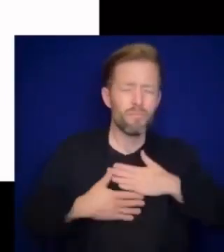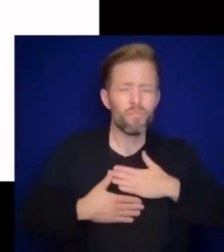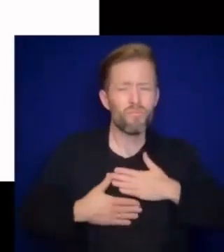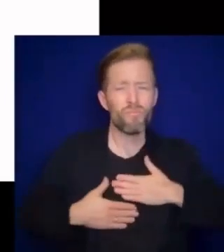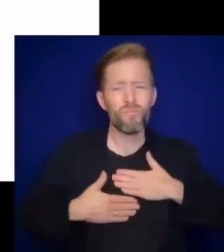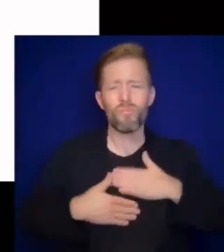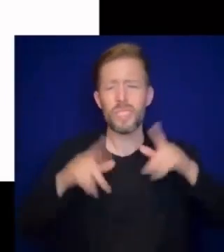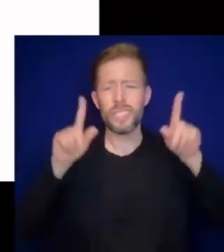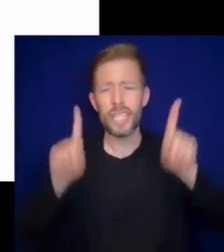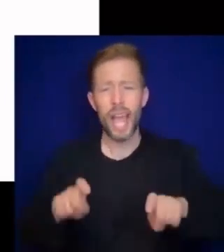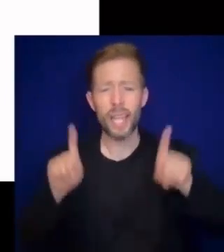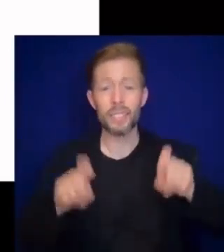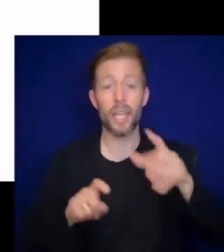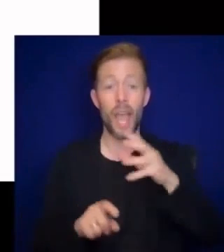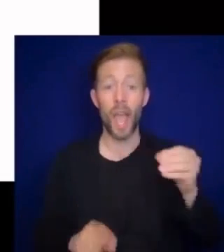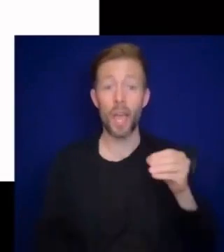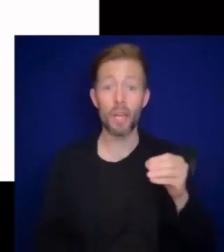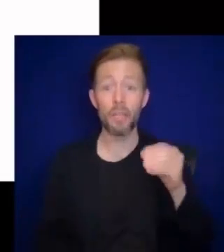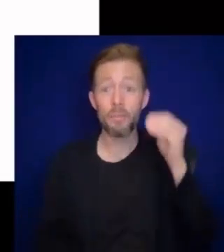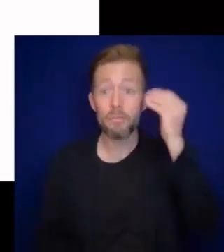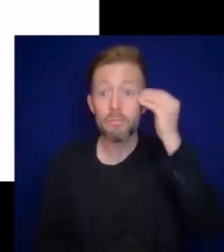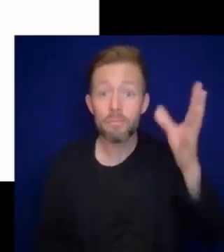had testing. And you know what?